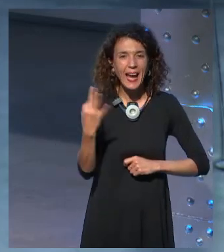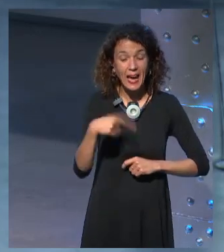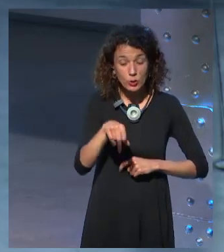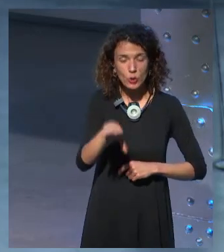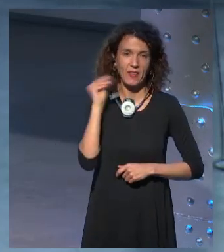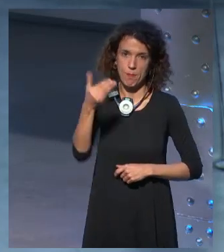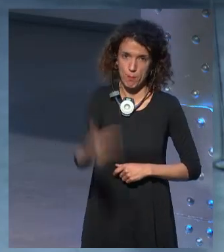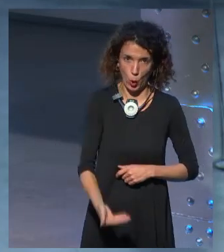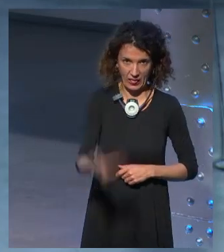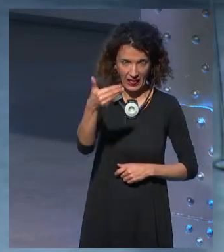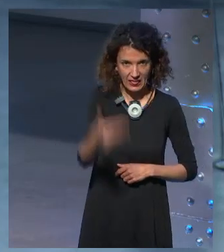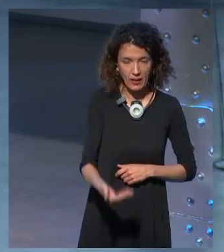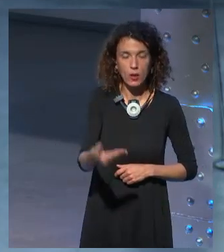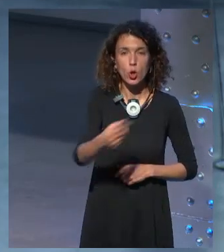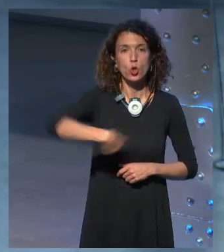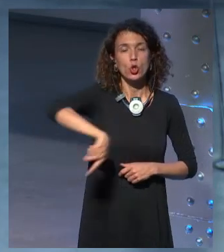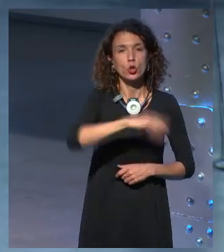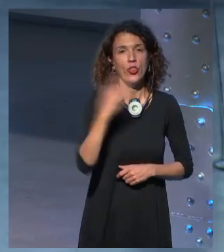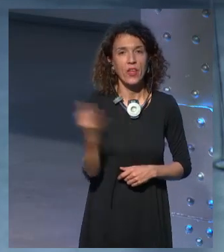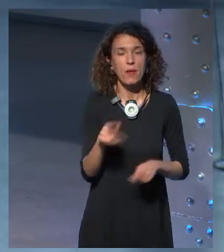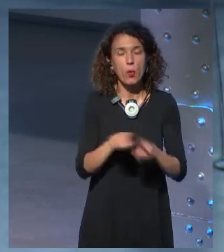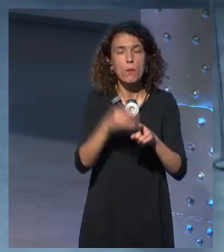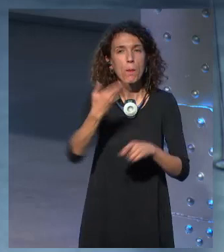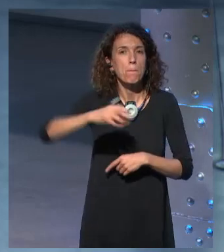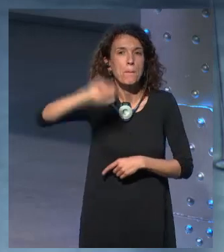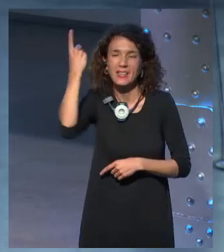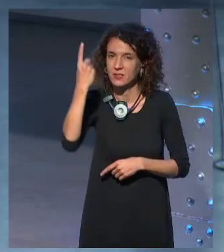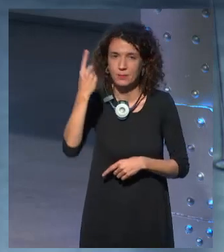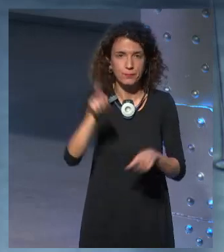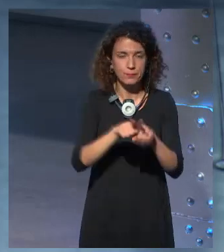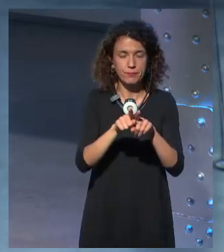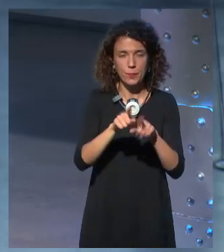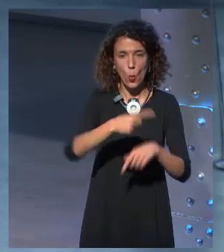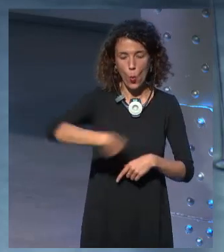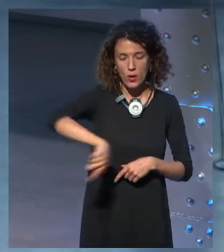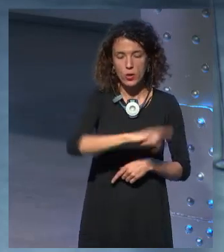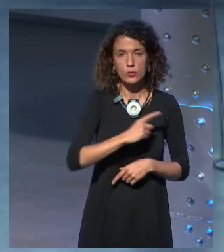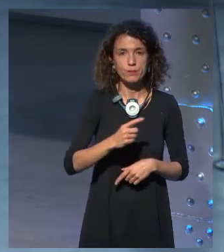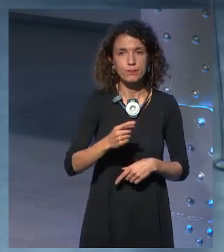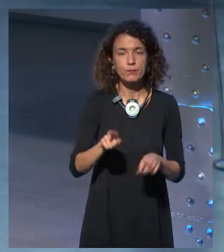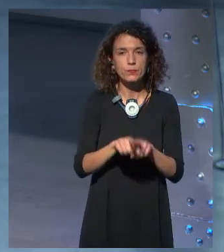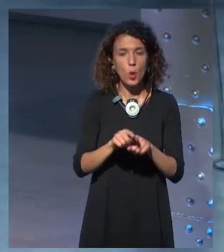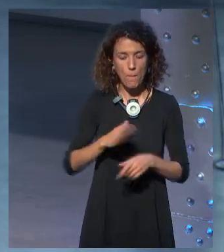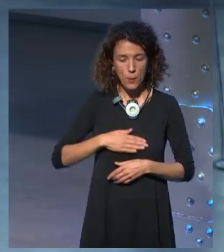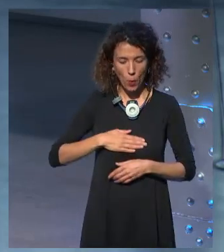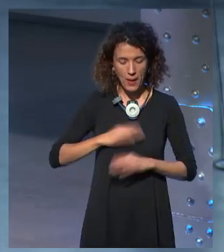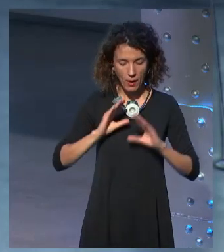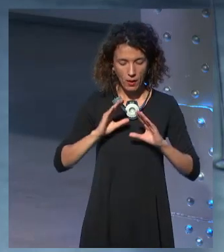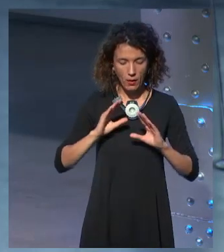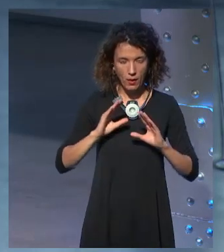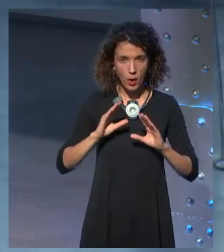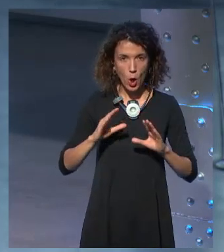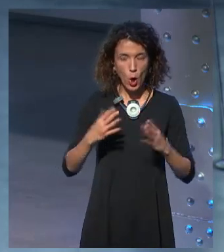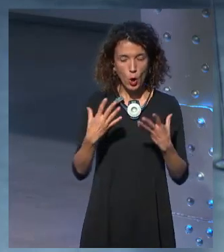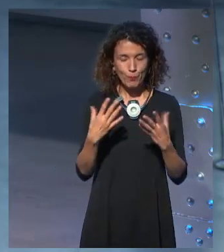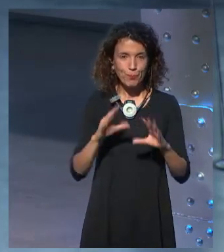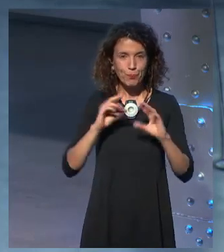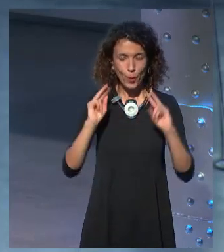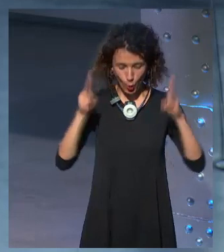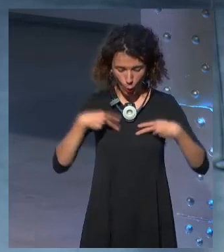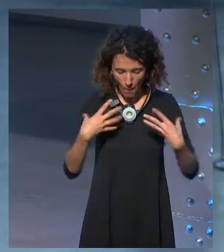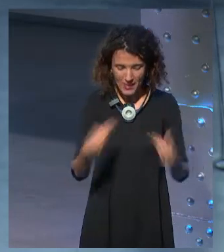have these, I think what's most important is our own personal understanding of what it means for us, what it